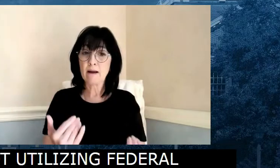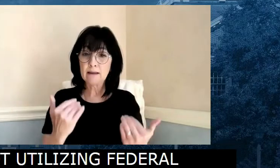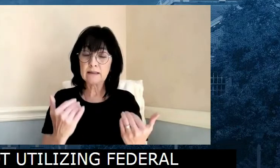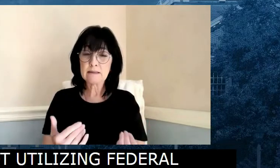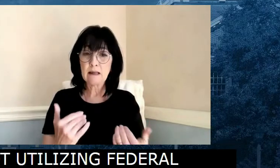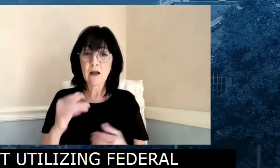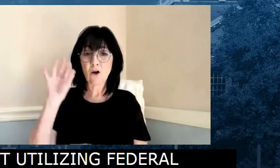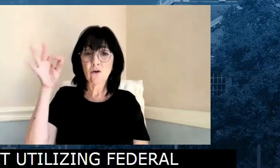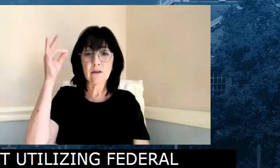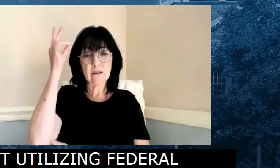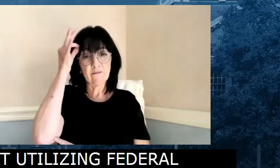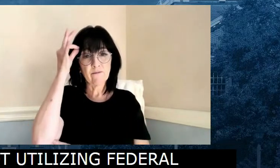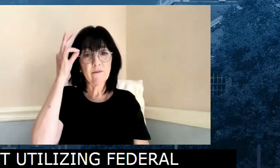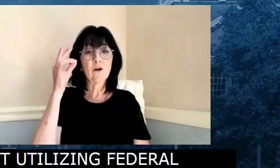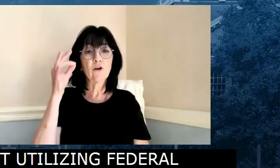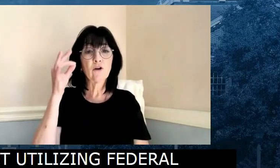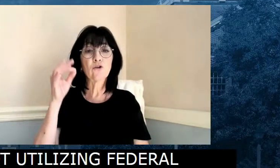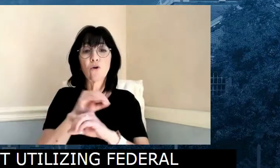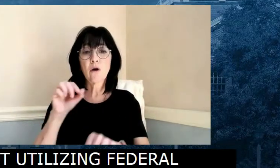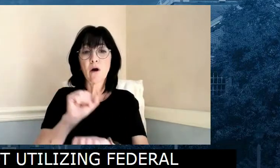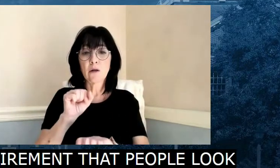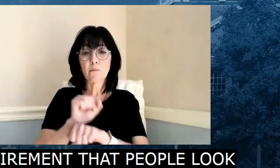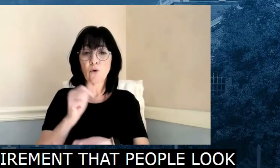people look for a job will go back into effect.